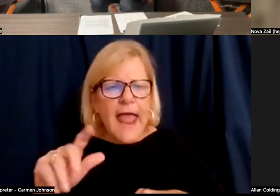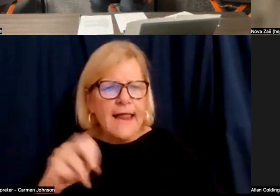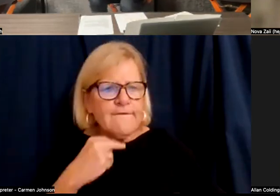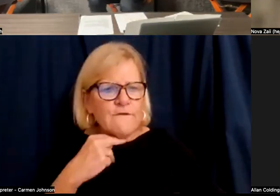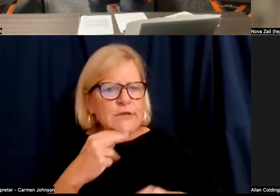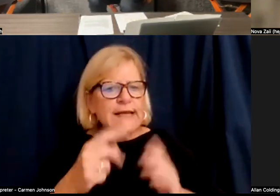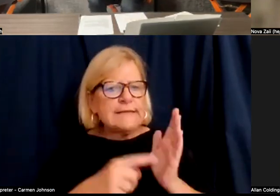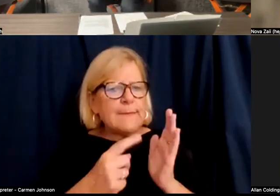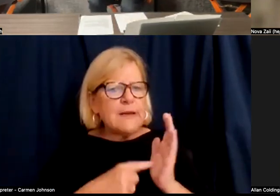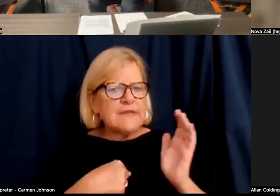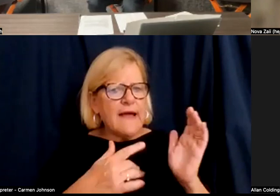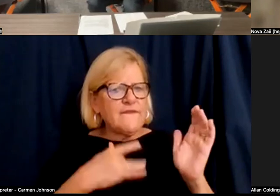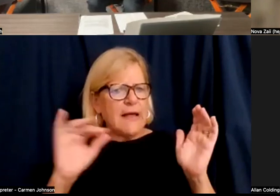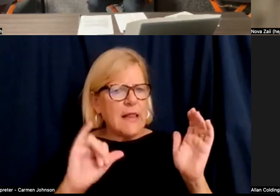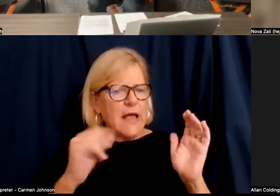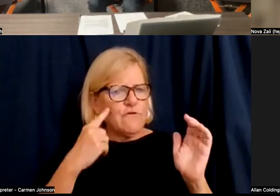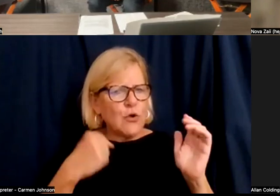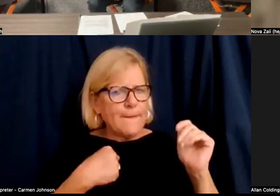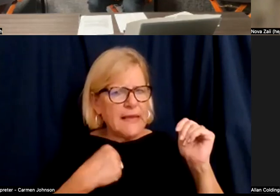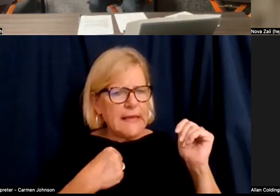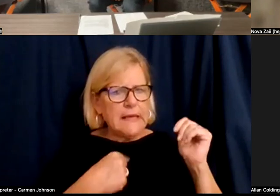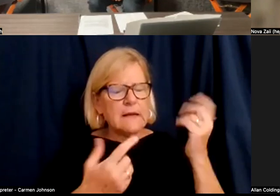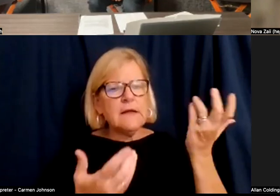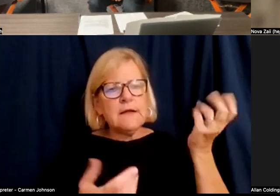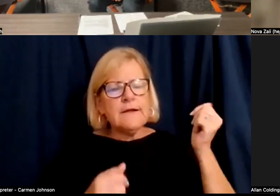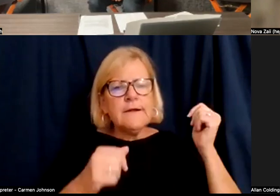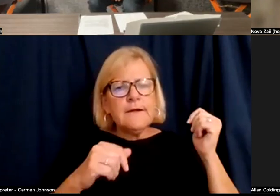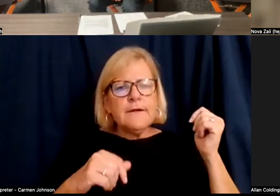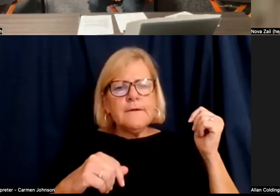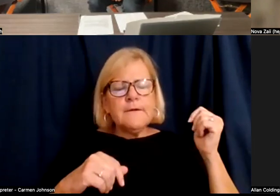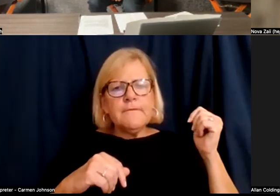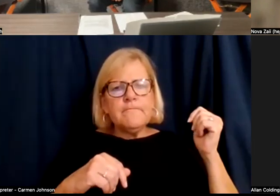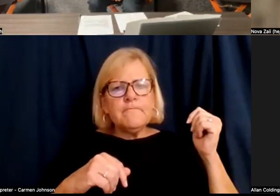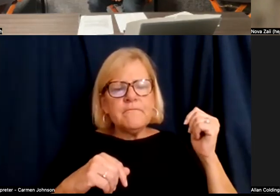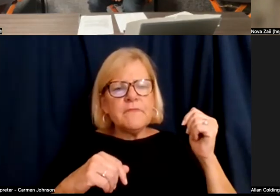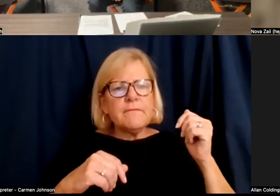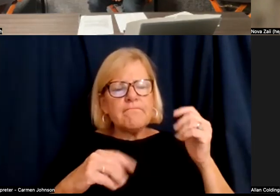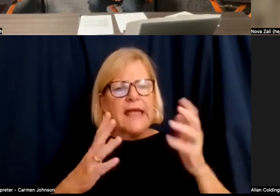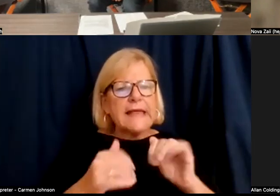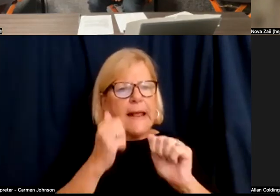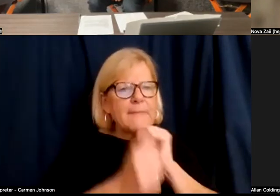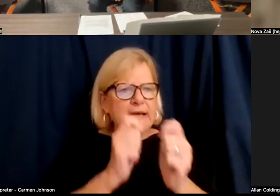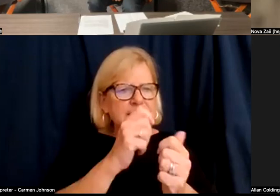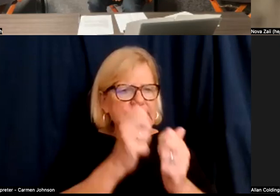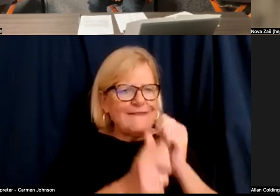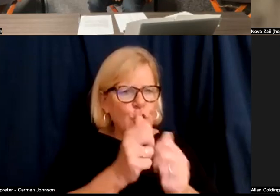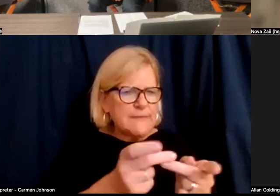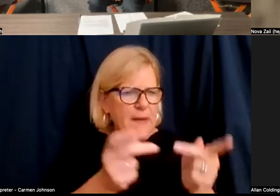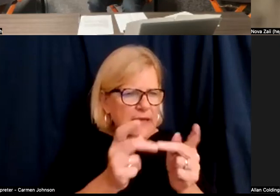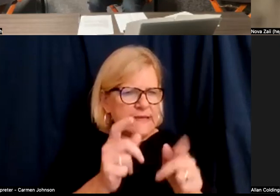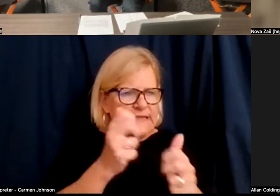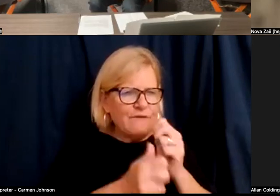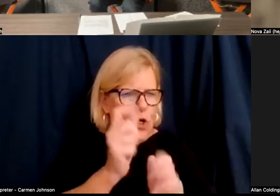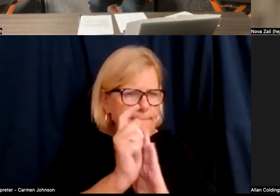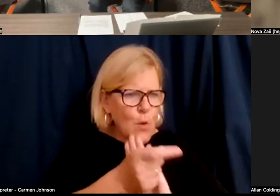sometimes I feel like for me, in terms of getting past difficult spots, difficult moments,